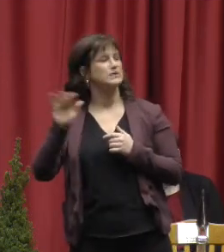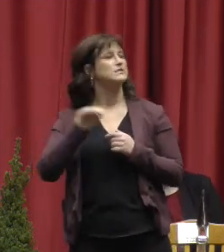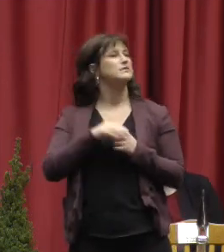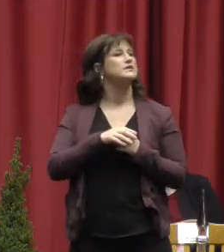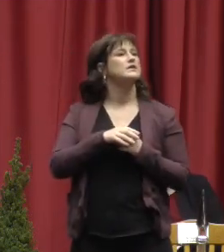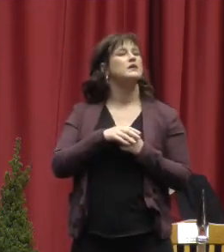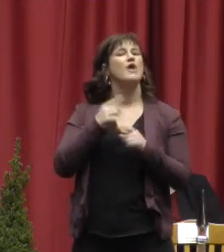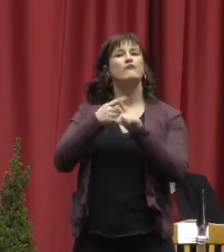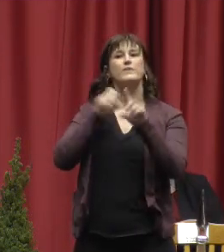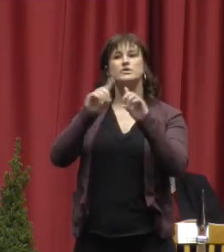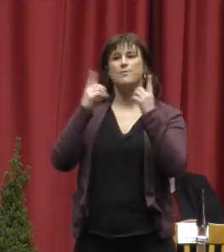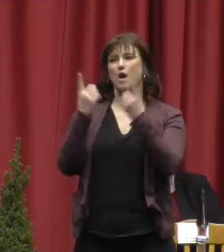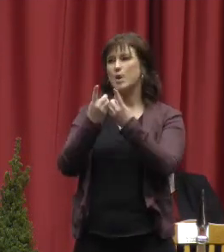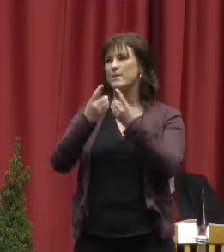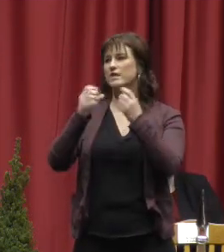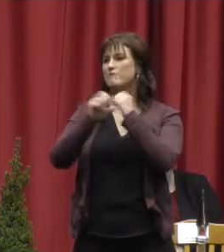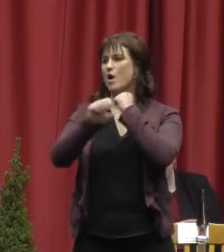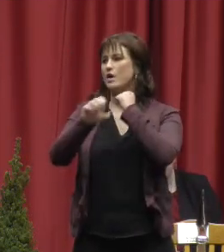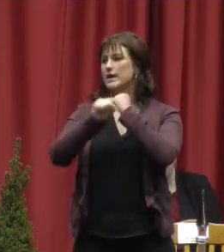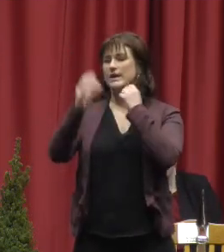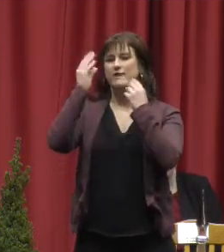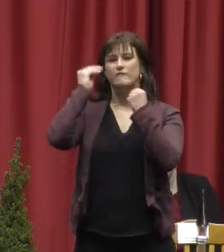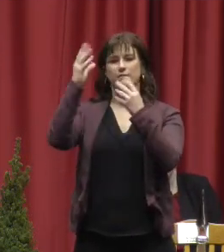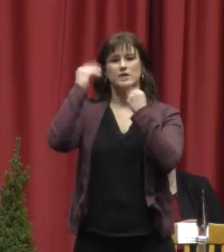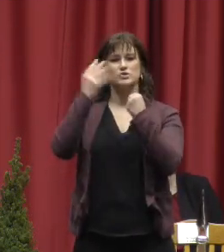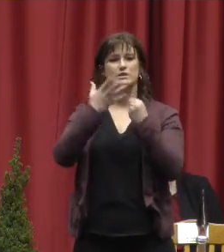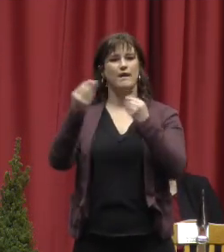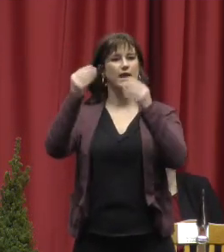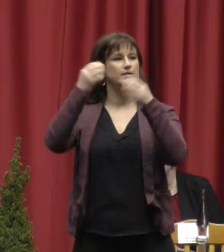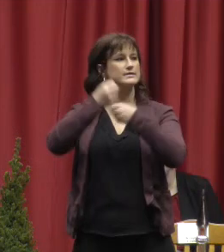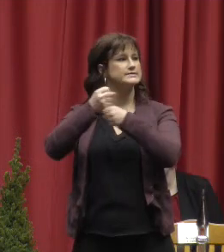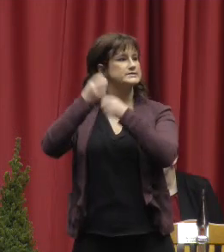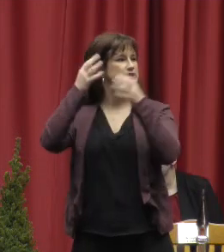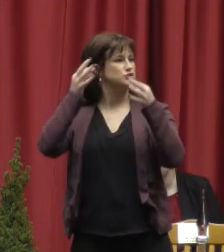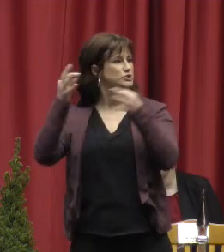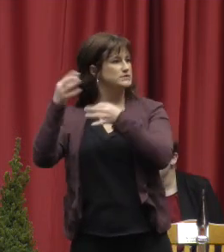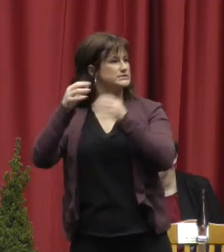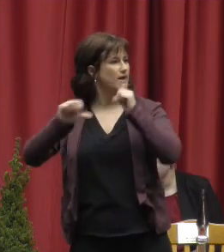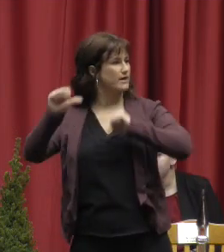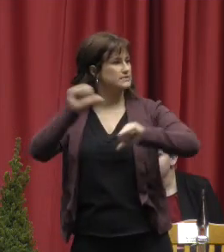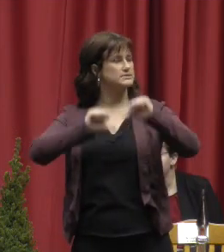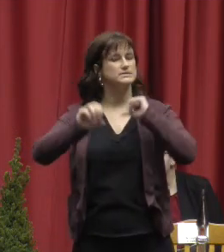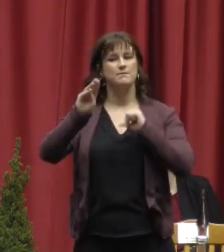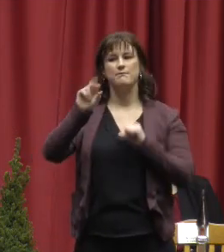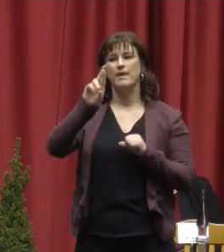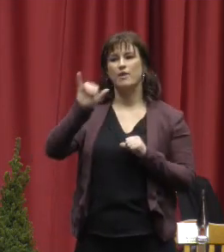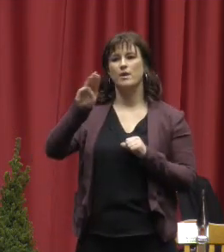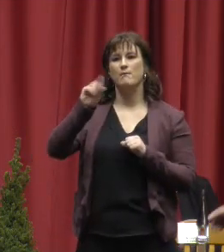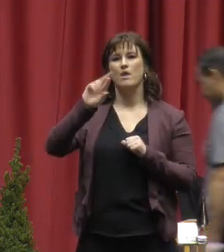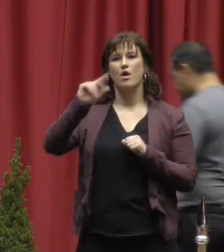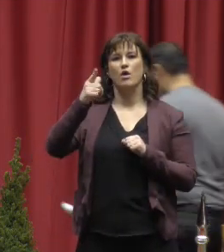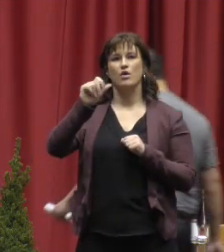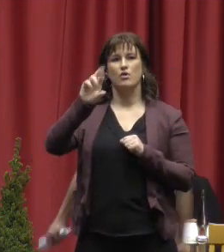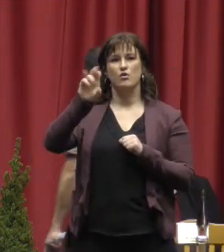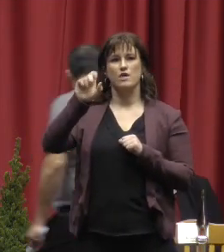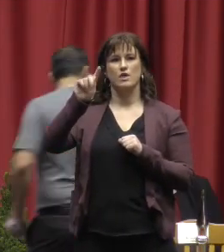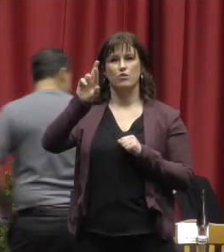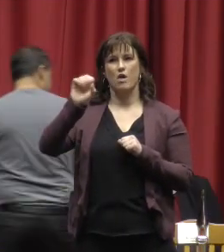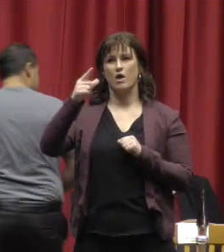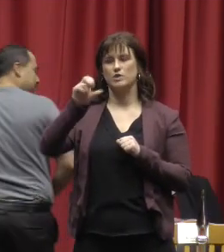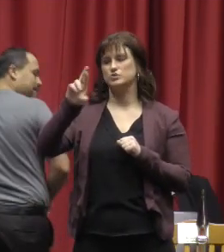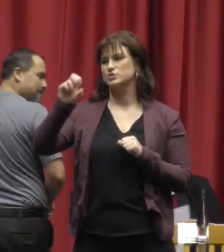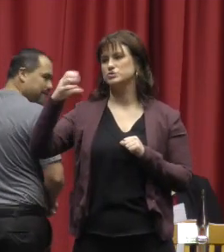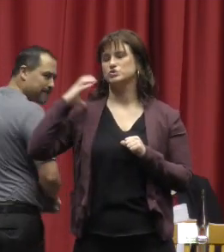the Department of Marketing, Information, and Decision Sciences, Mary Margaret Rogers, Chair,